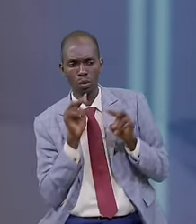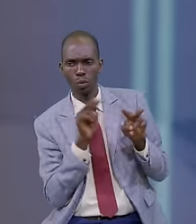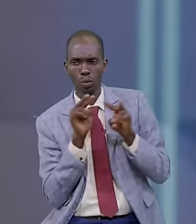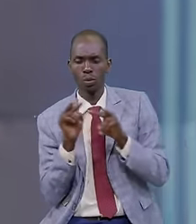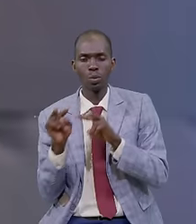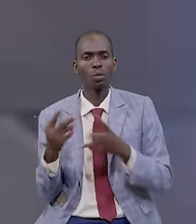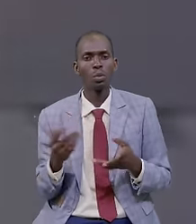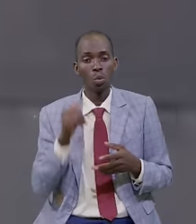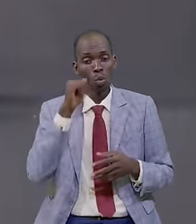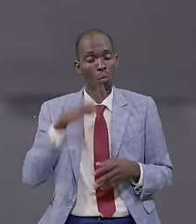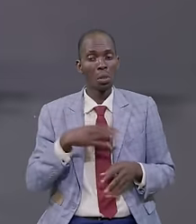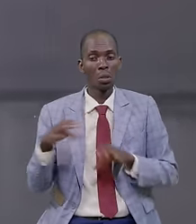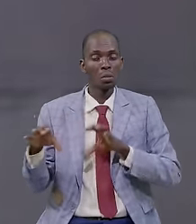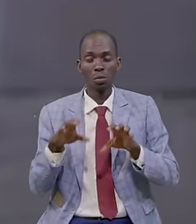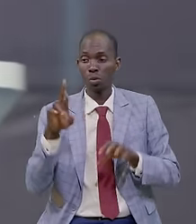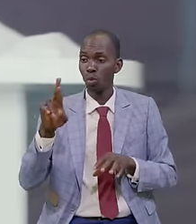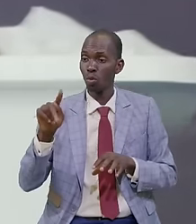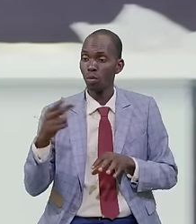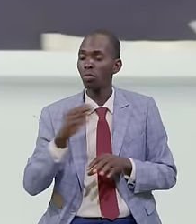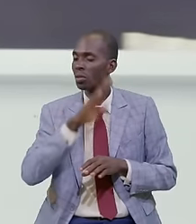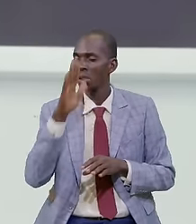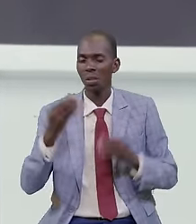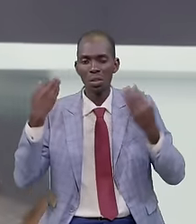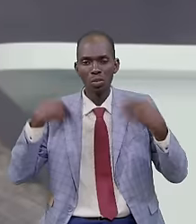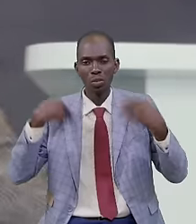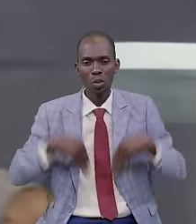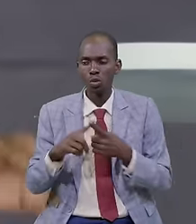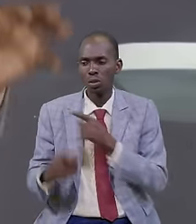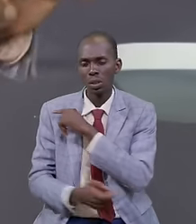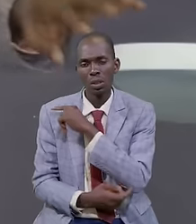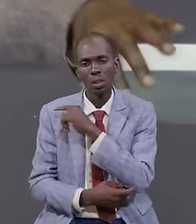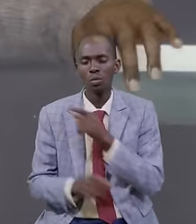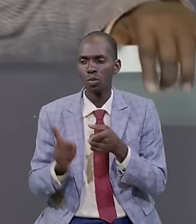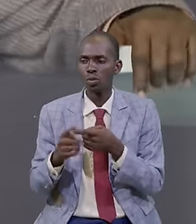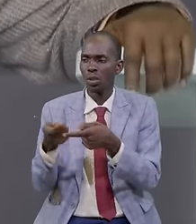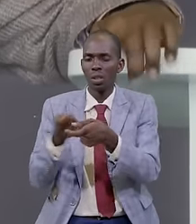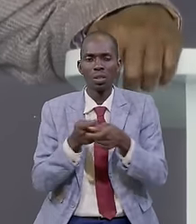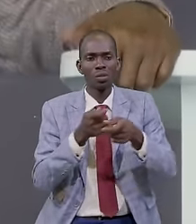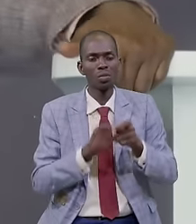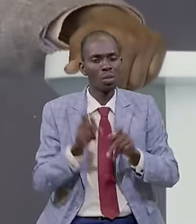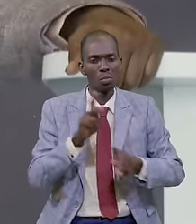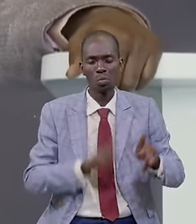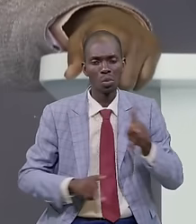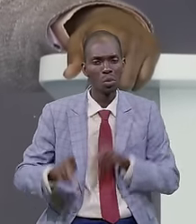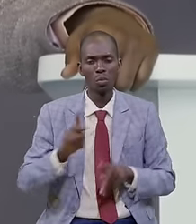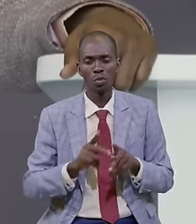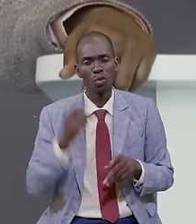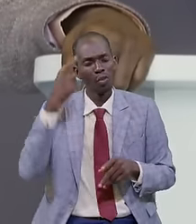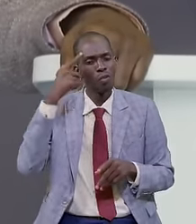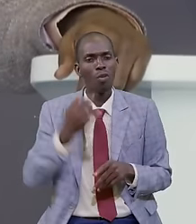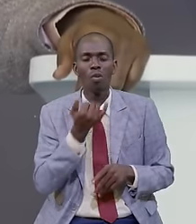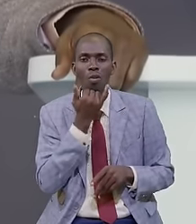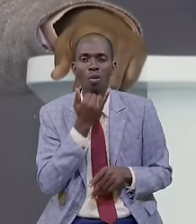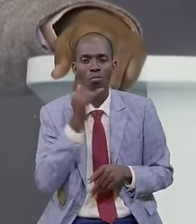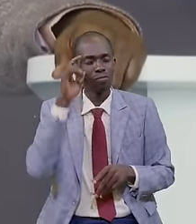you looking for as you see me? Don't you know I need one of you? Nothing like that. Your help